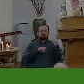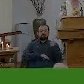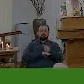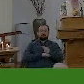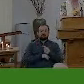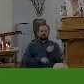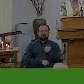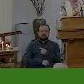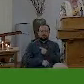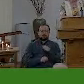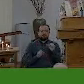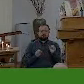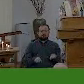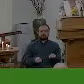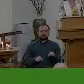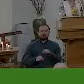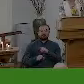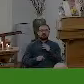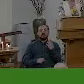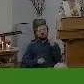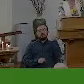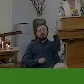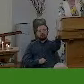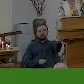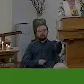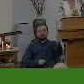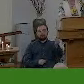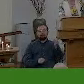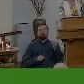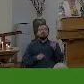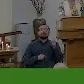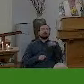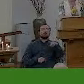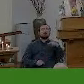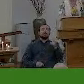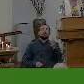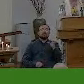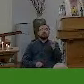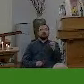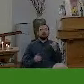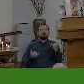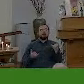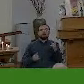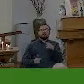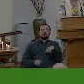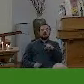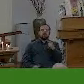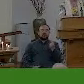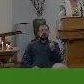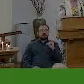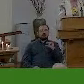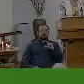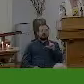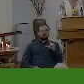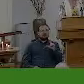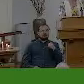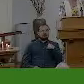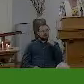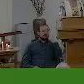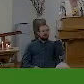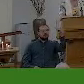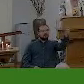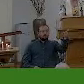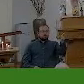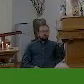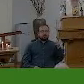So we get to go out into the little patio over here, and Gil, who I think I've seen, is there. There's